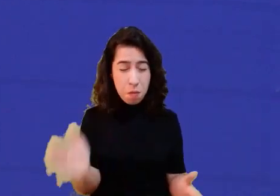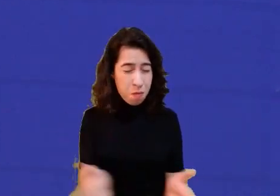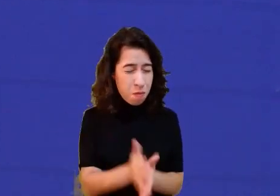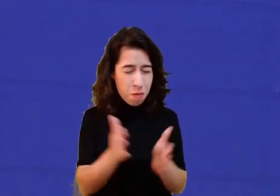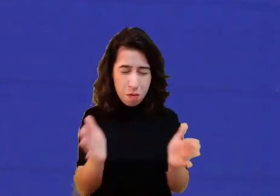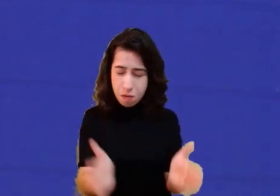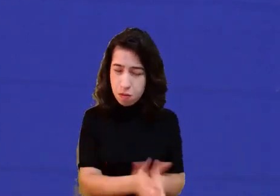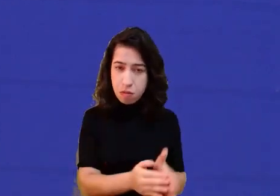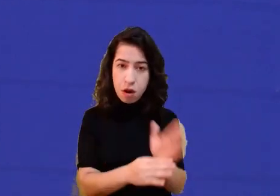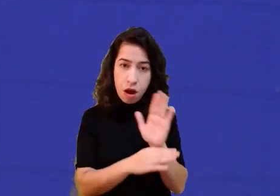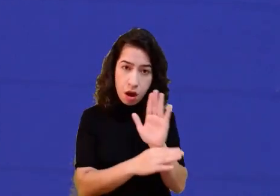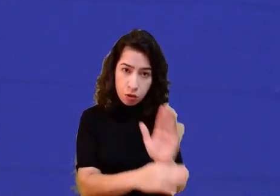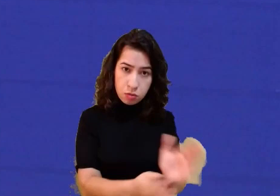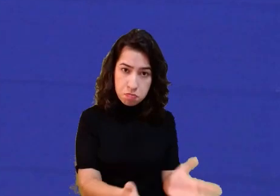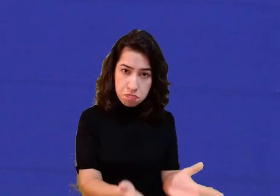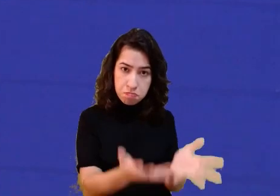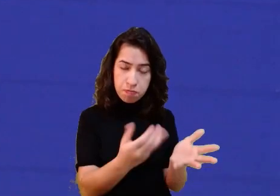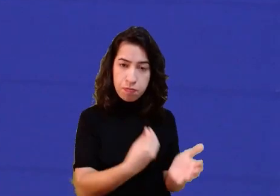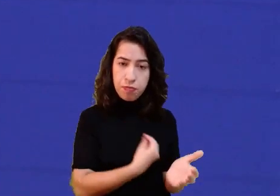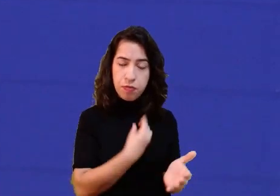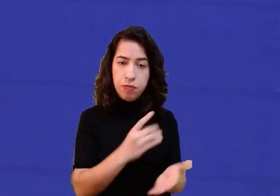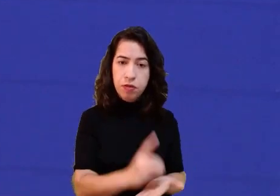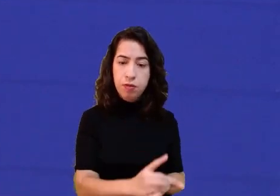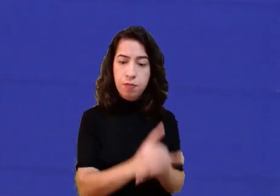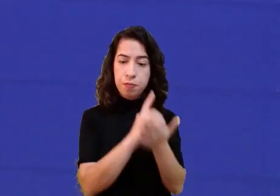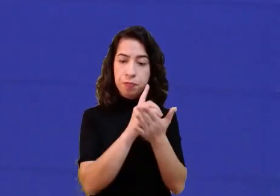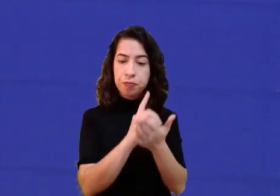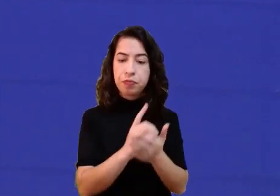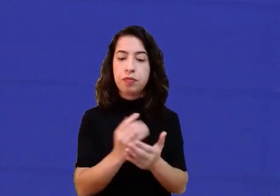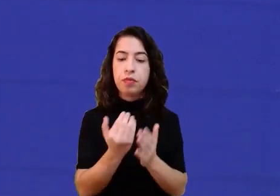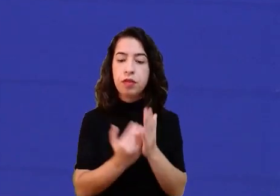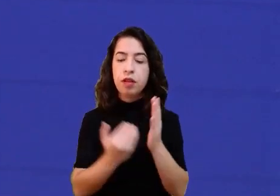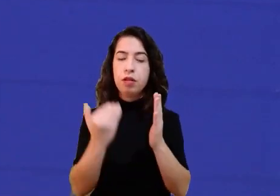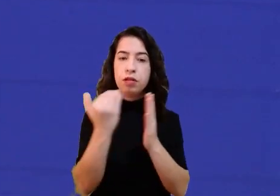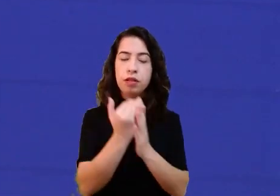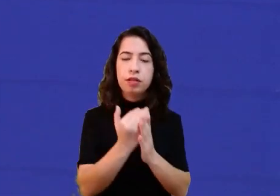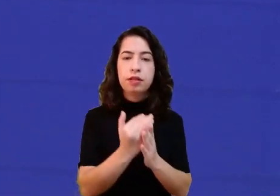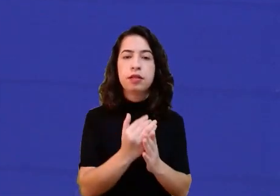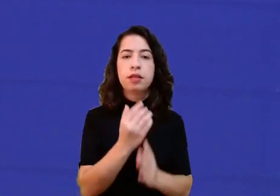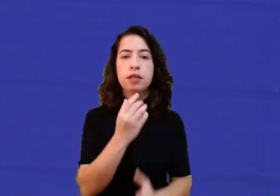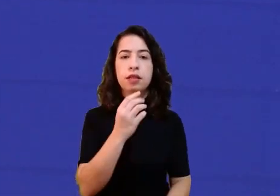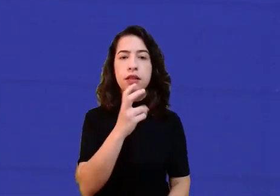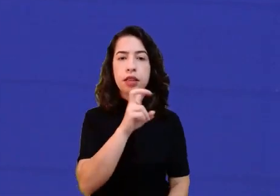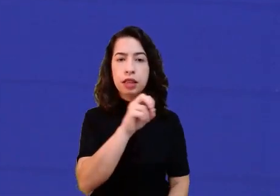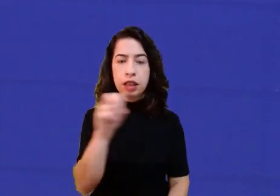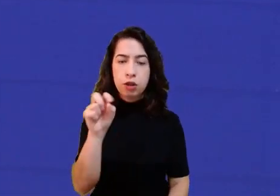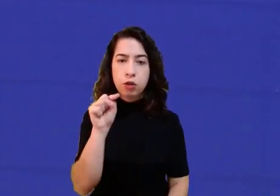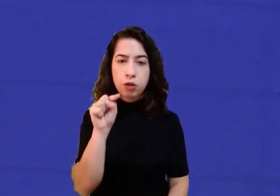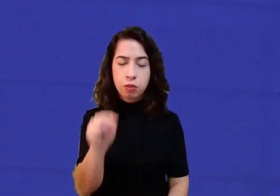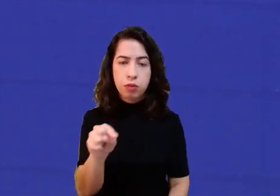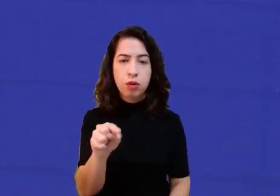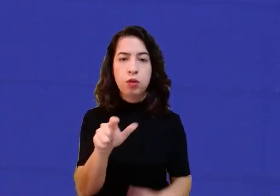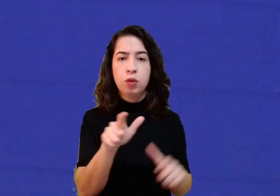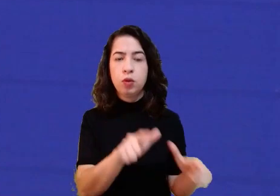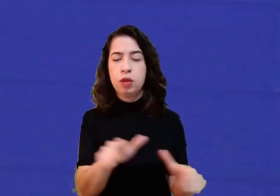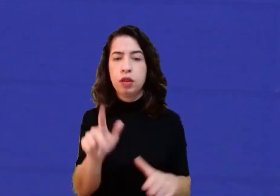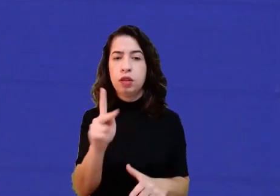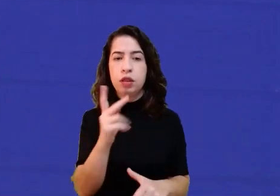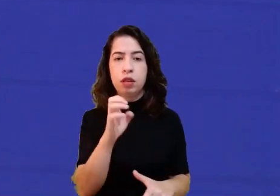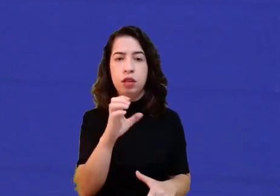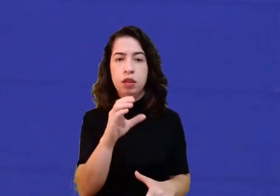a more dignifying life, and connect, have a million of hectares of priority areas to